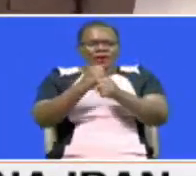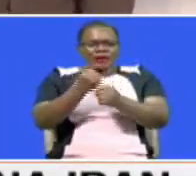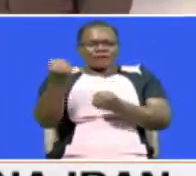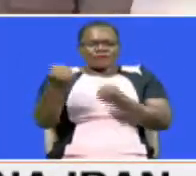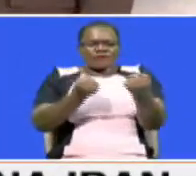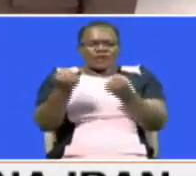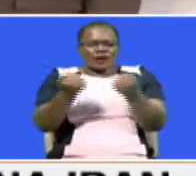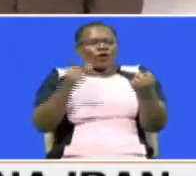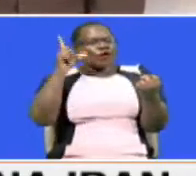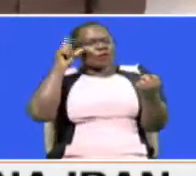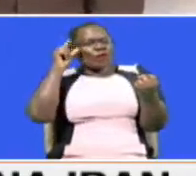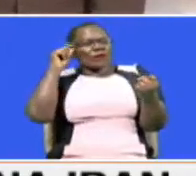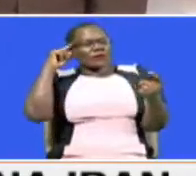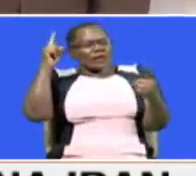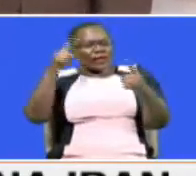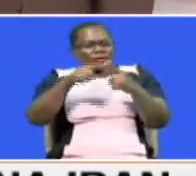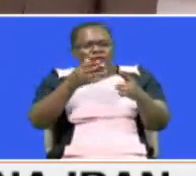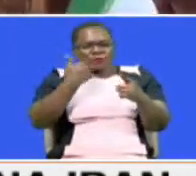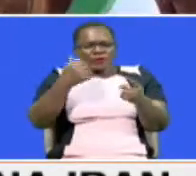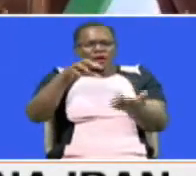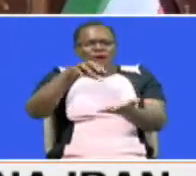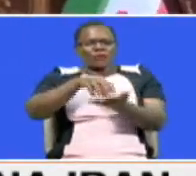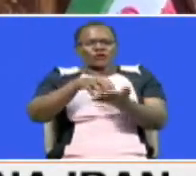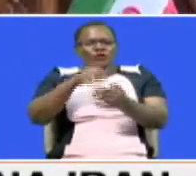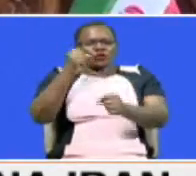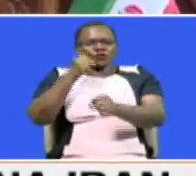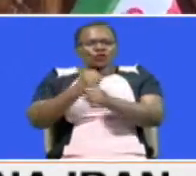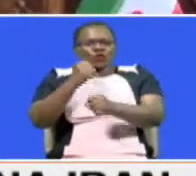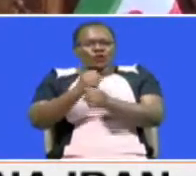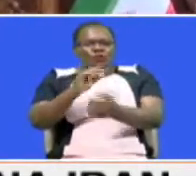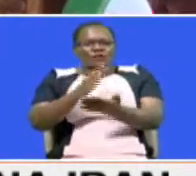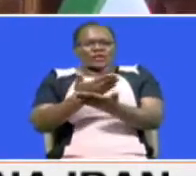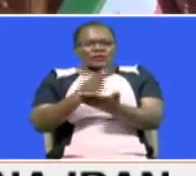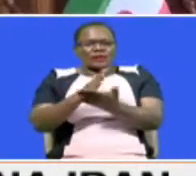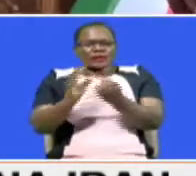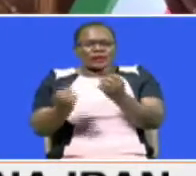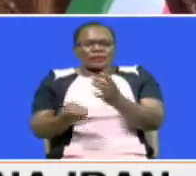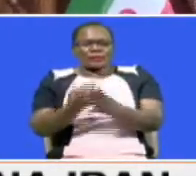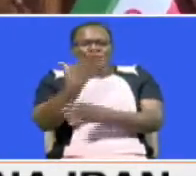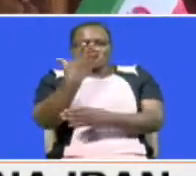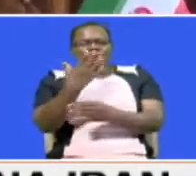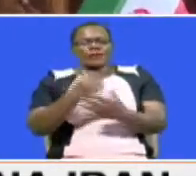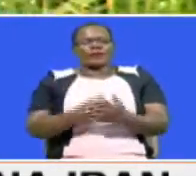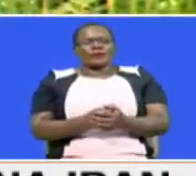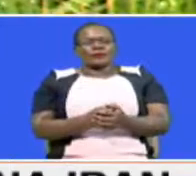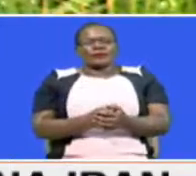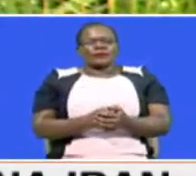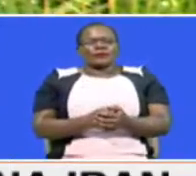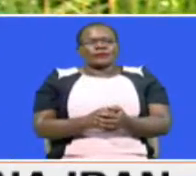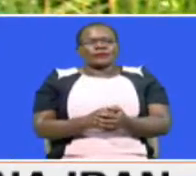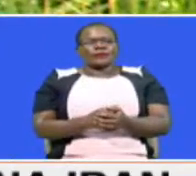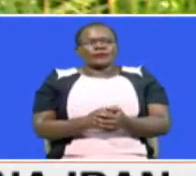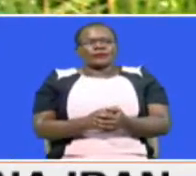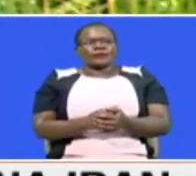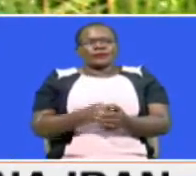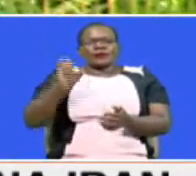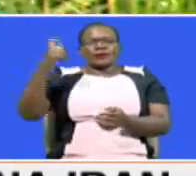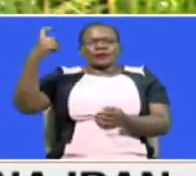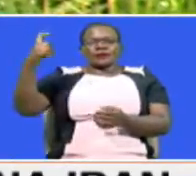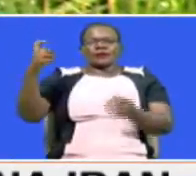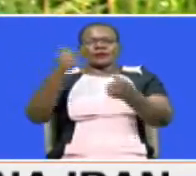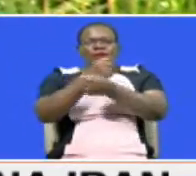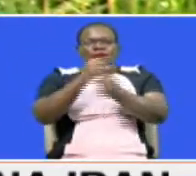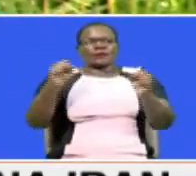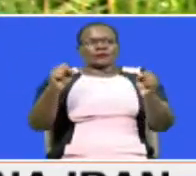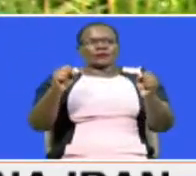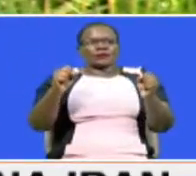Mombasa inayolenga kuboresha nafasi za ajira na sekta ya uzalishaji kwa jumla. His Excellency President